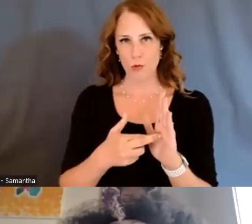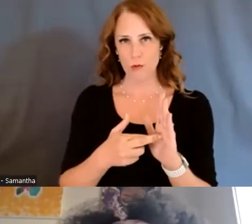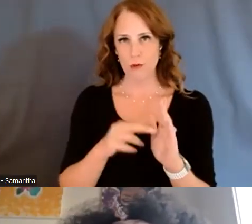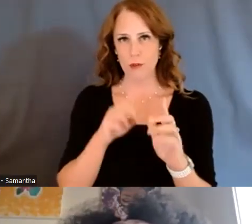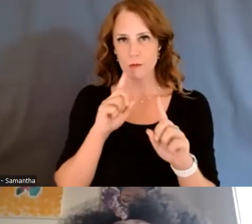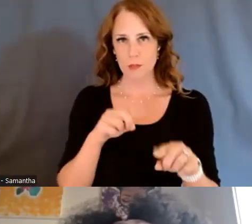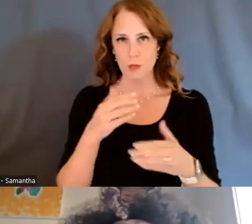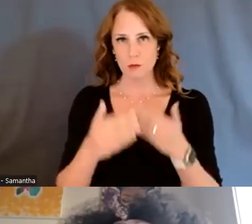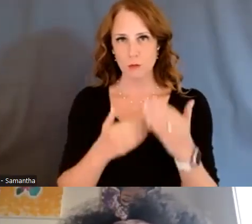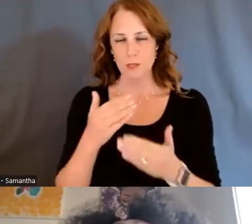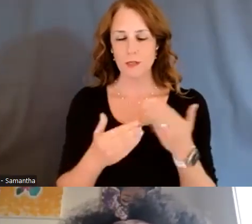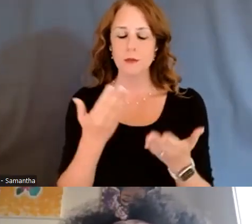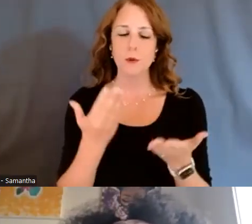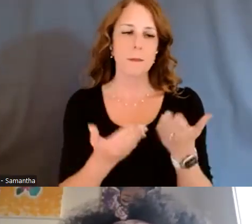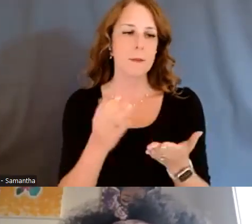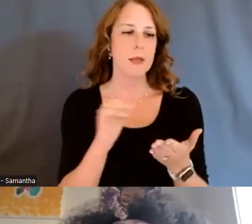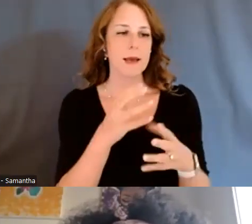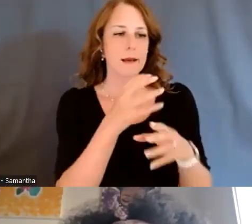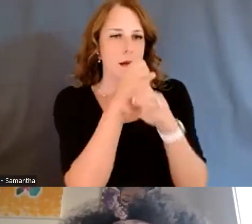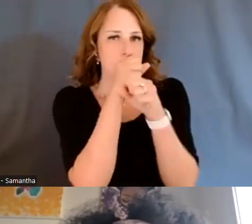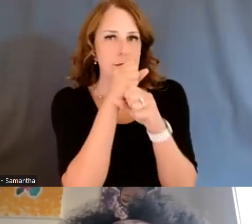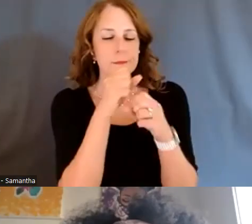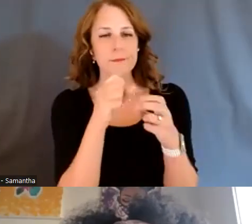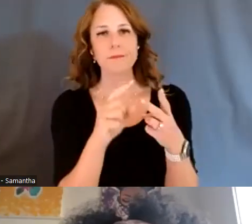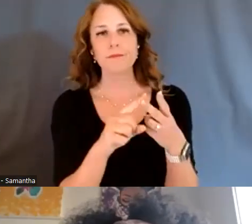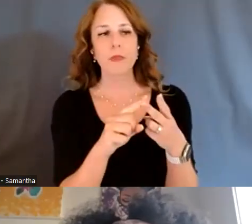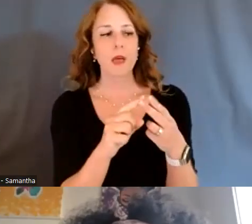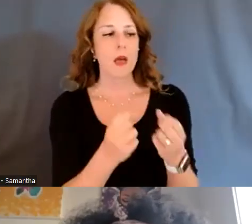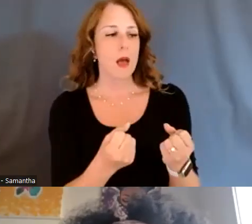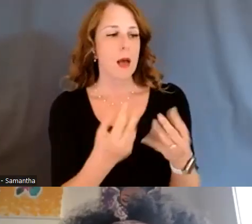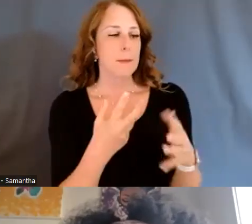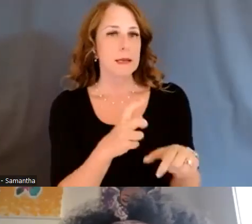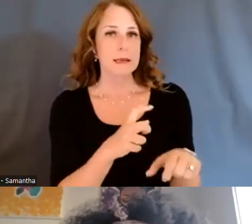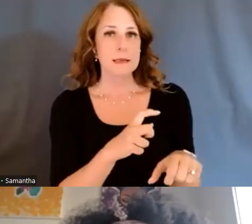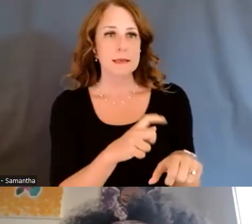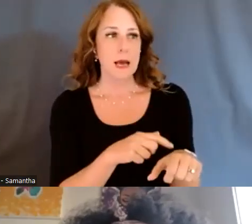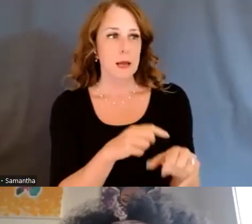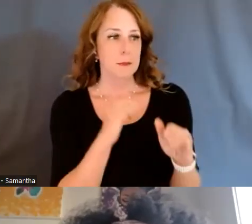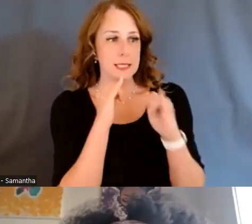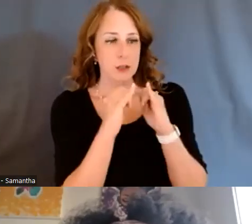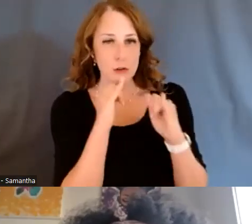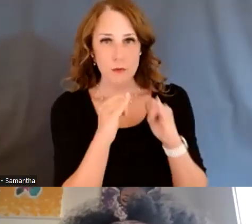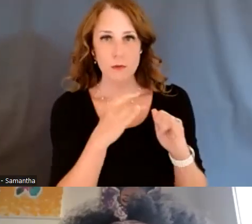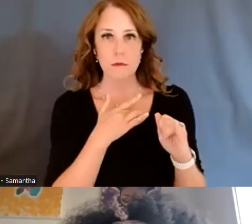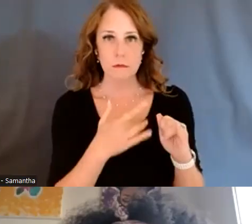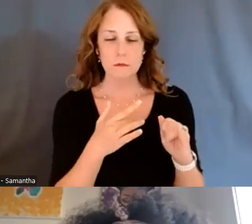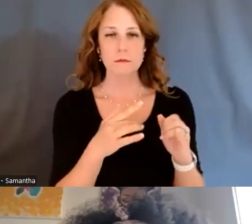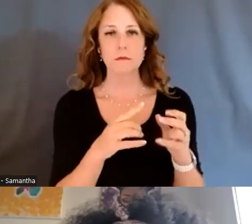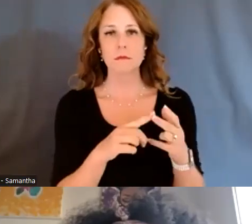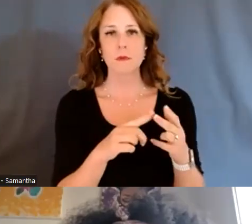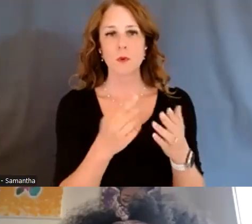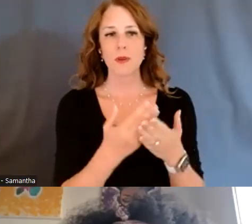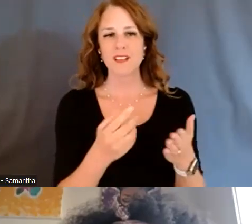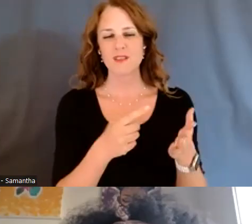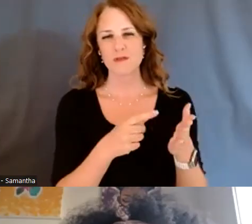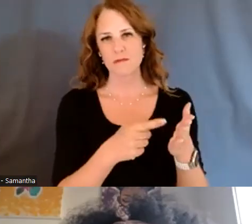that you could touch on are things like confidentiality, number of times victims are typically interviewed, or things relating to mandated